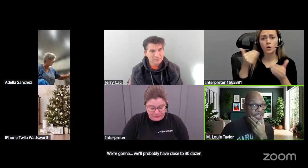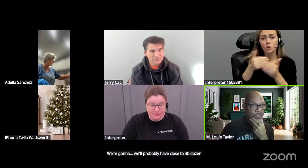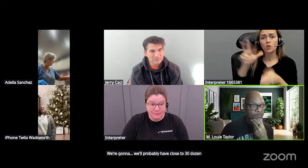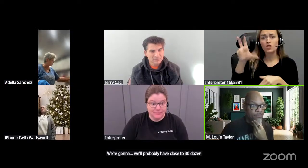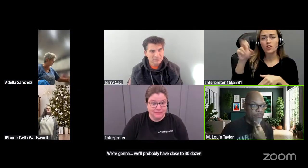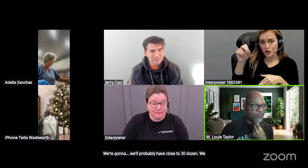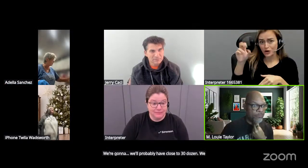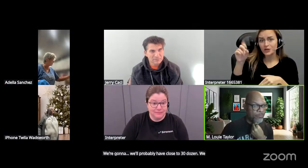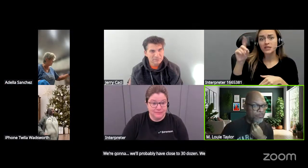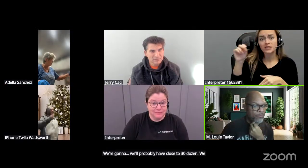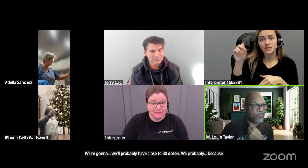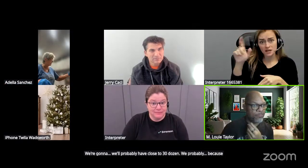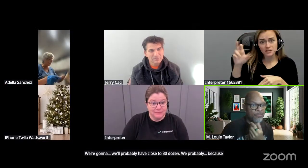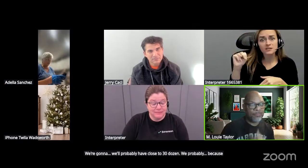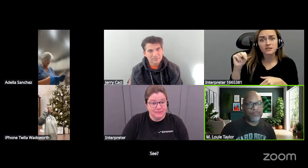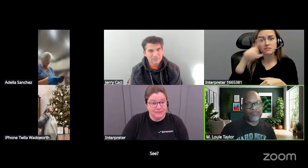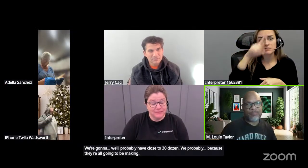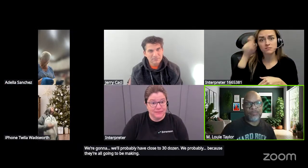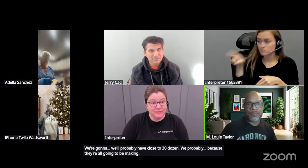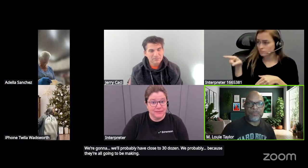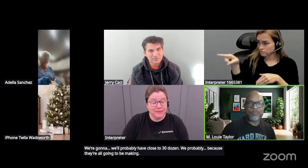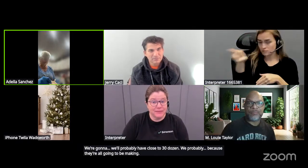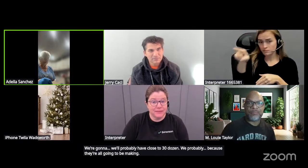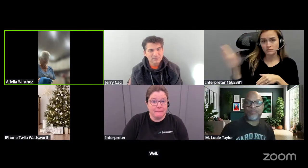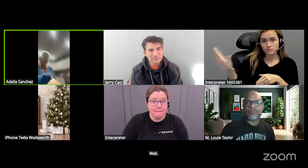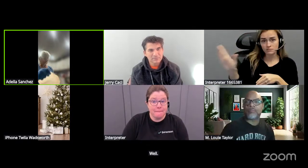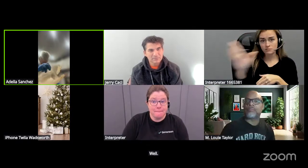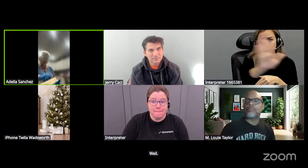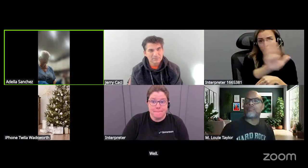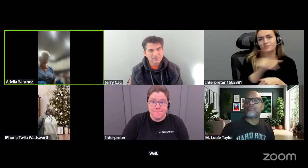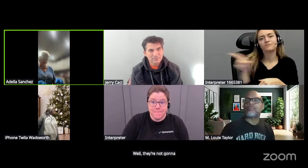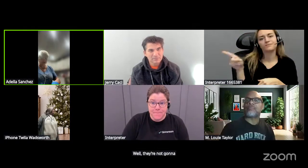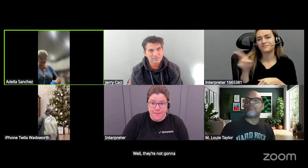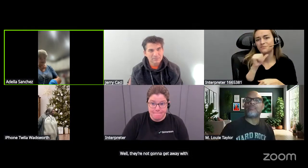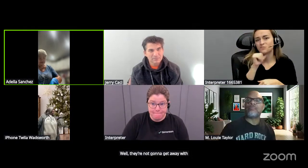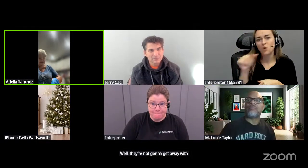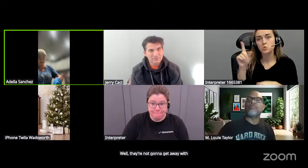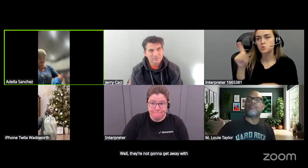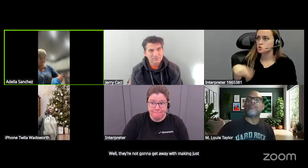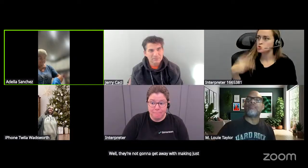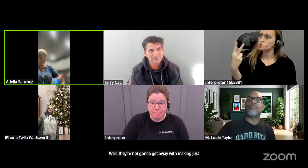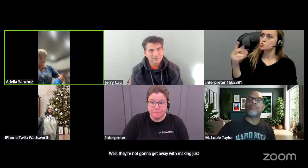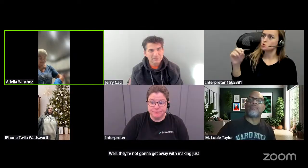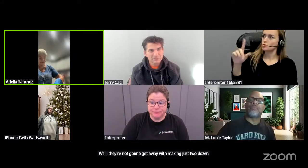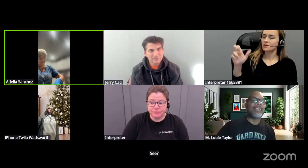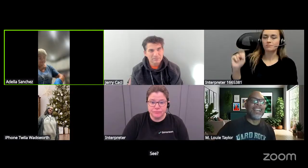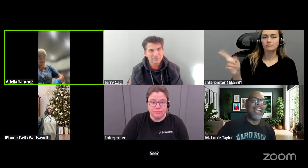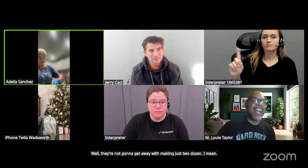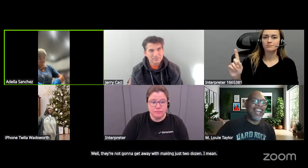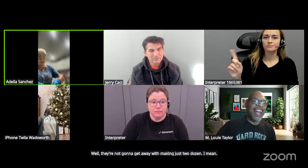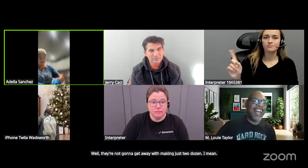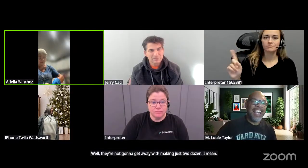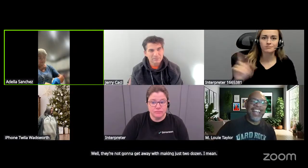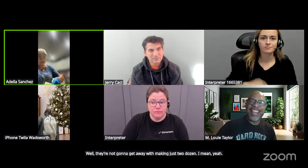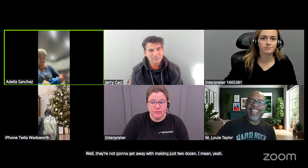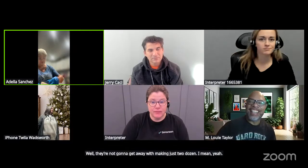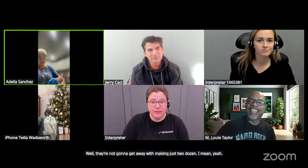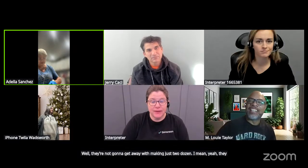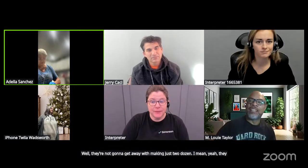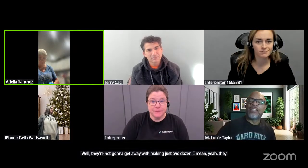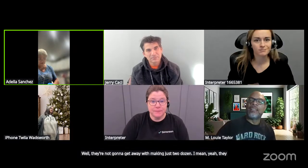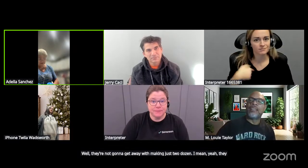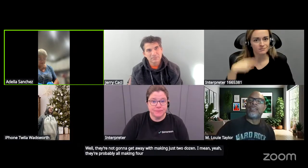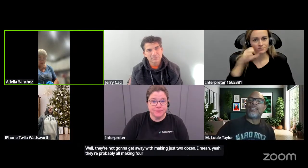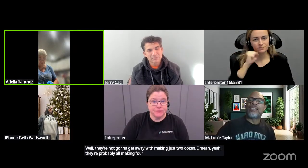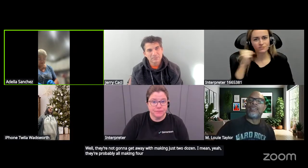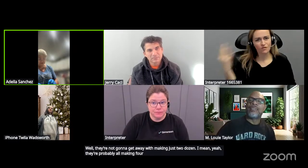probably See? because they're all going to be making. Well, they're not going to get away with making just 2 dozen. I mean, yeah, they're probably all making 4 dozen.